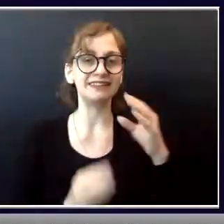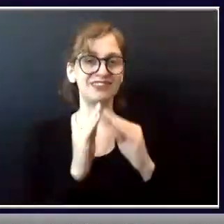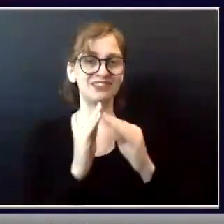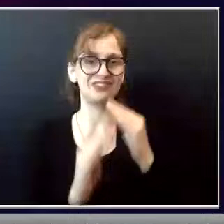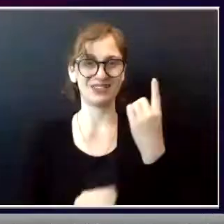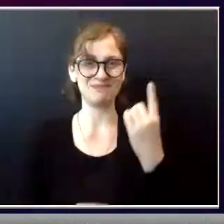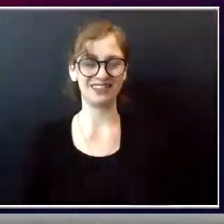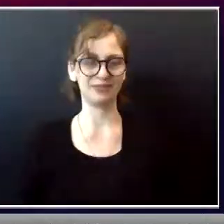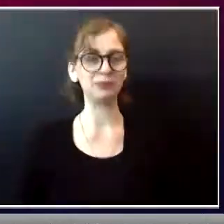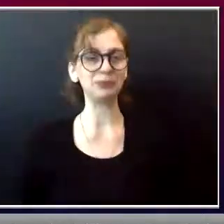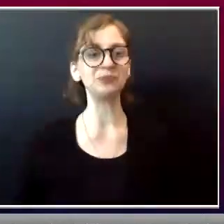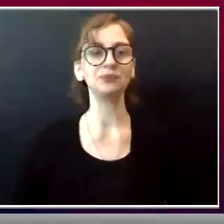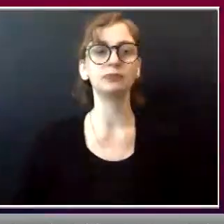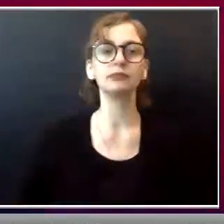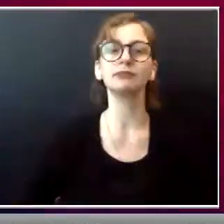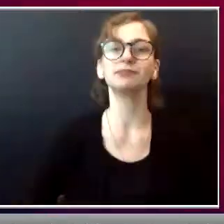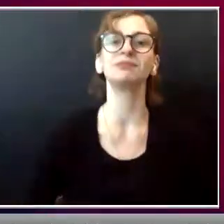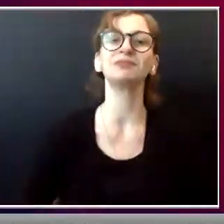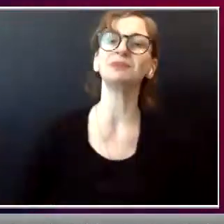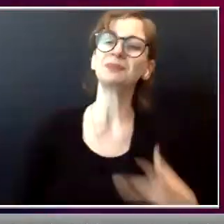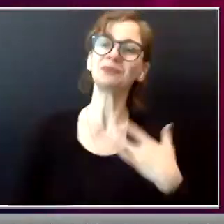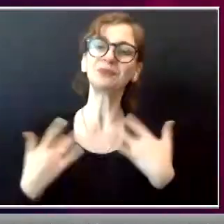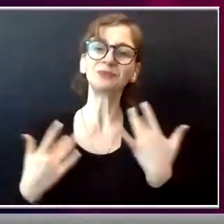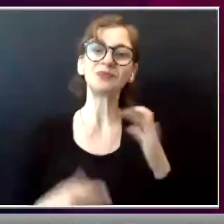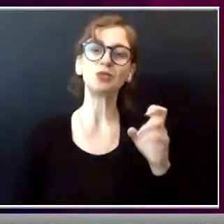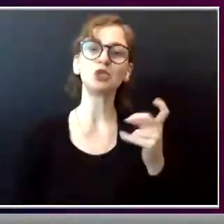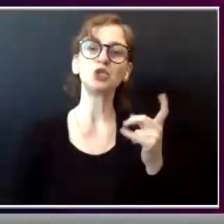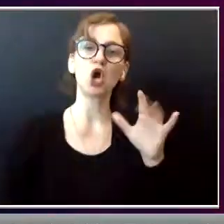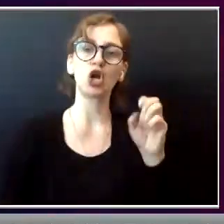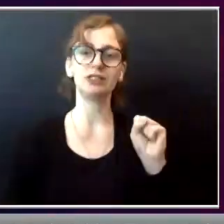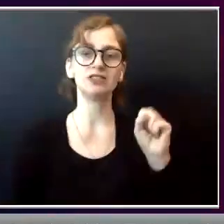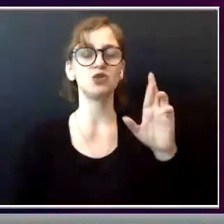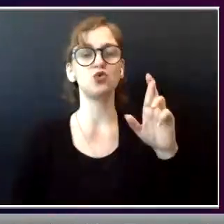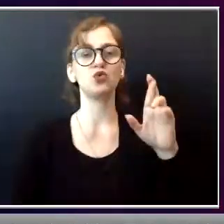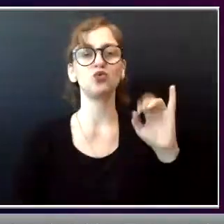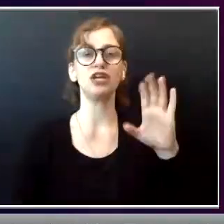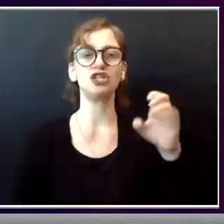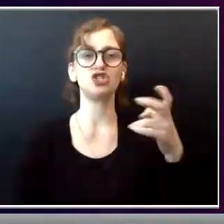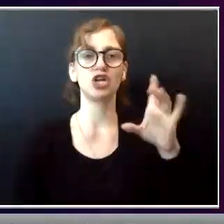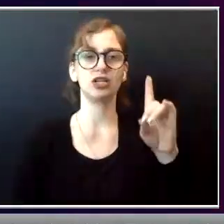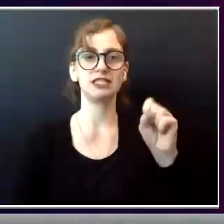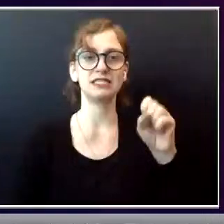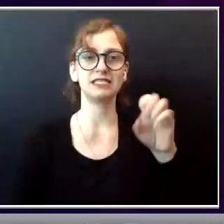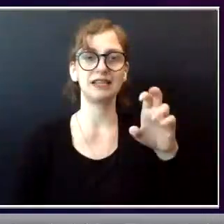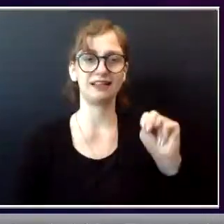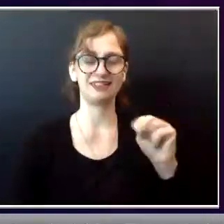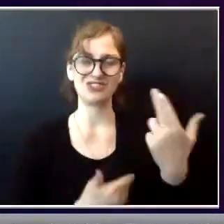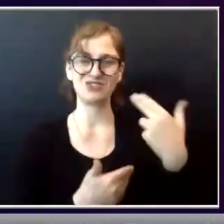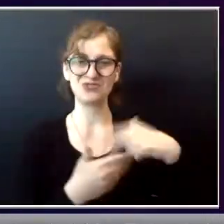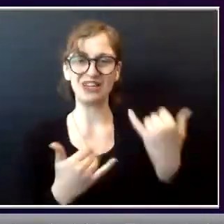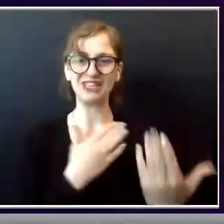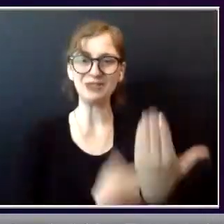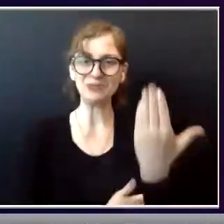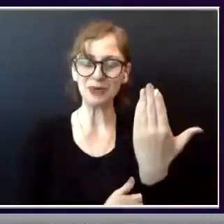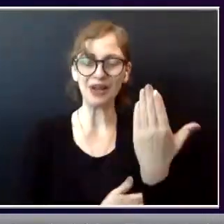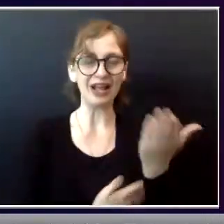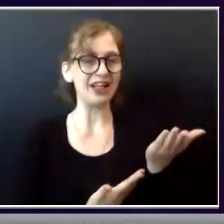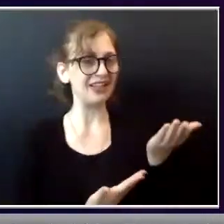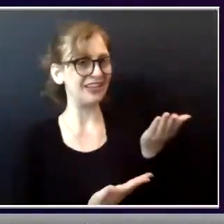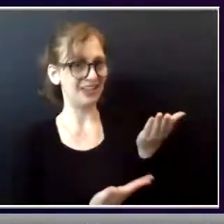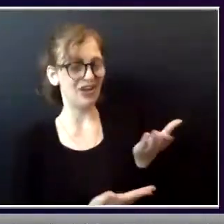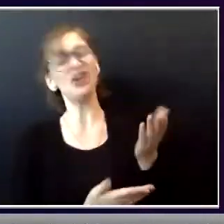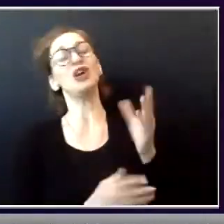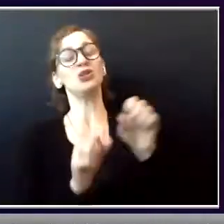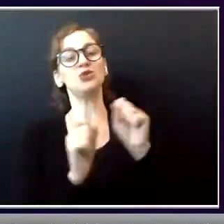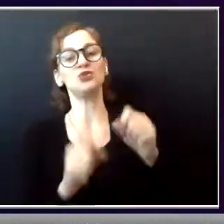We are so pleased to have Charles Richardson joining us virtually this morning. And here in the studio, we have Dr. Madhu Reddy. Dr. Reddy,